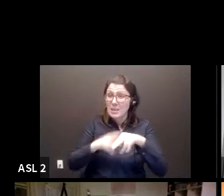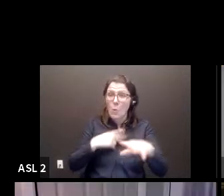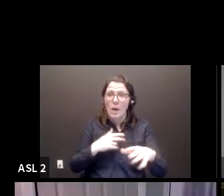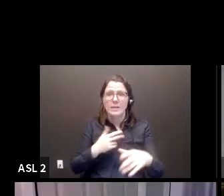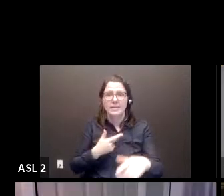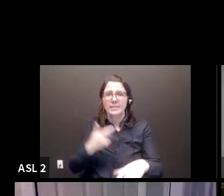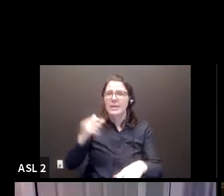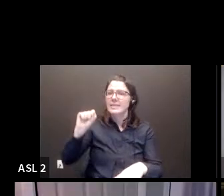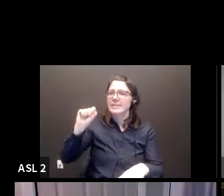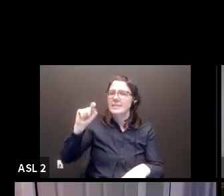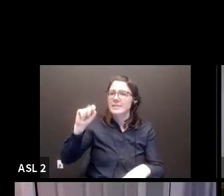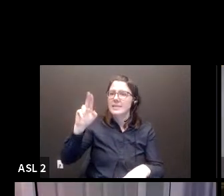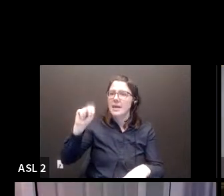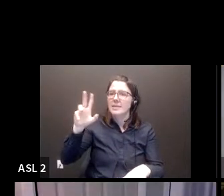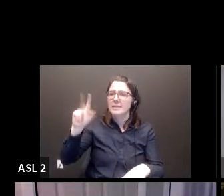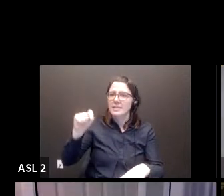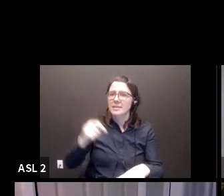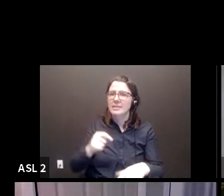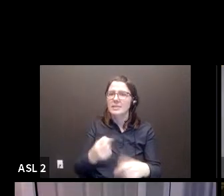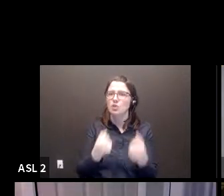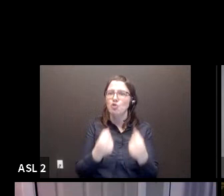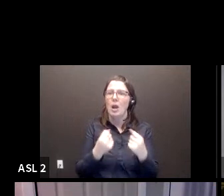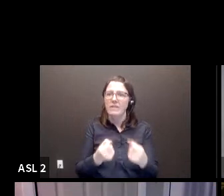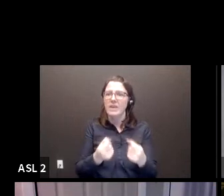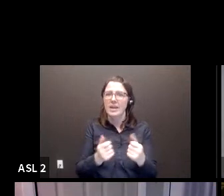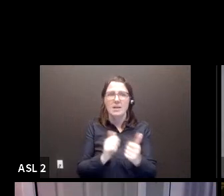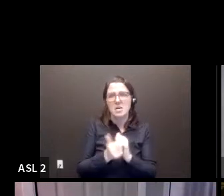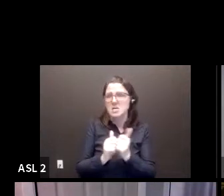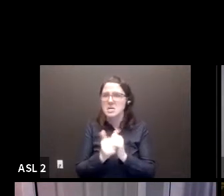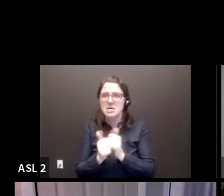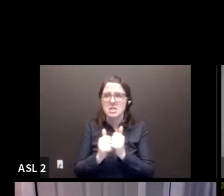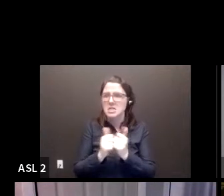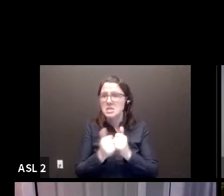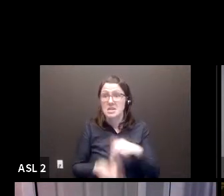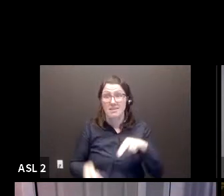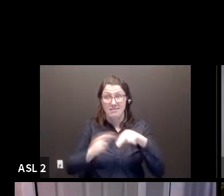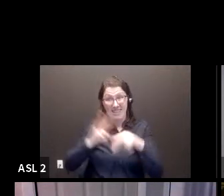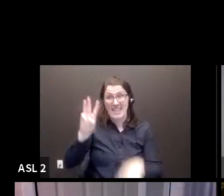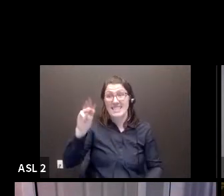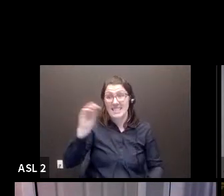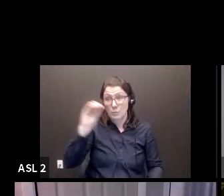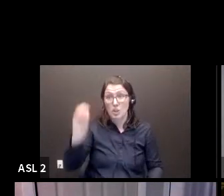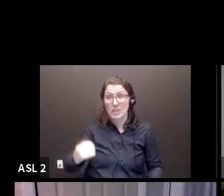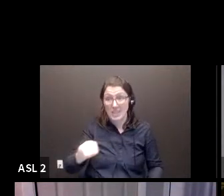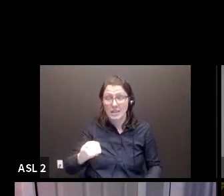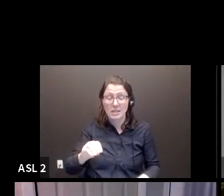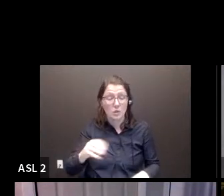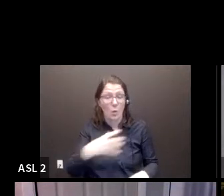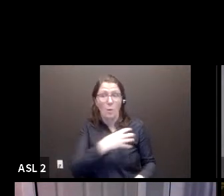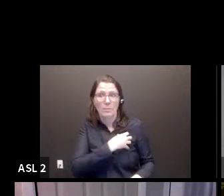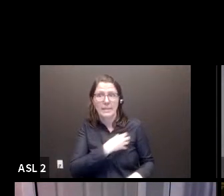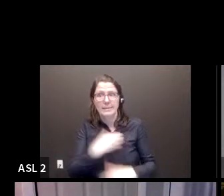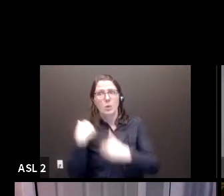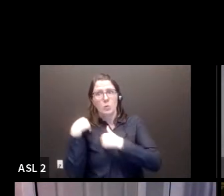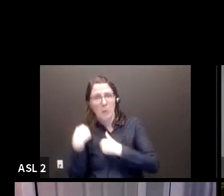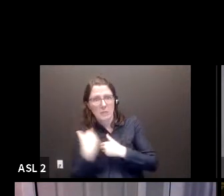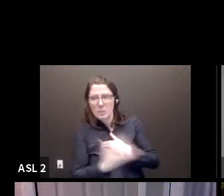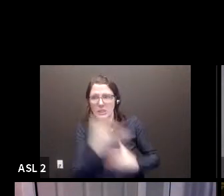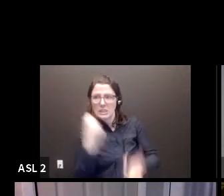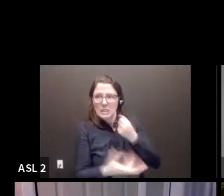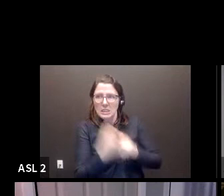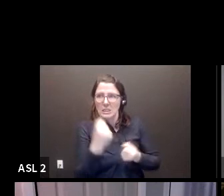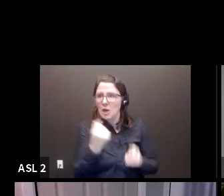roughly about a 60 increase in the stunt driving we've seen and also the seizure of cars um so it's been a very busy couple